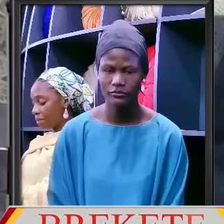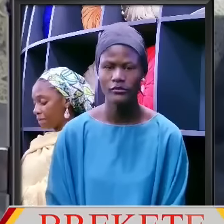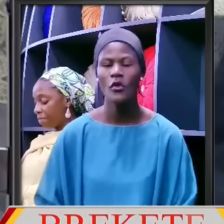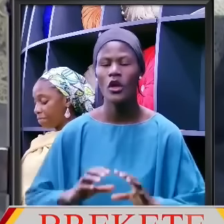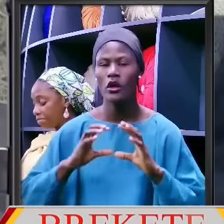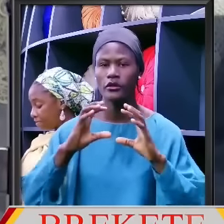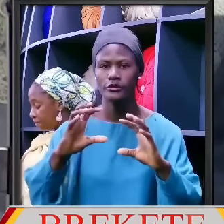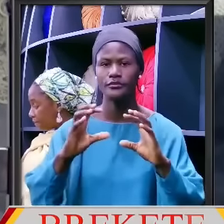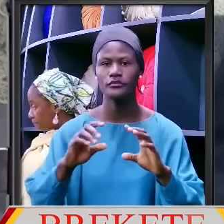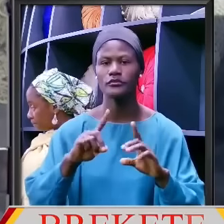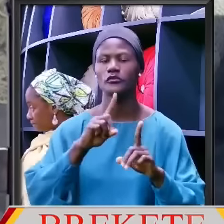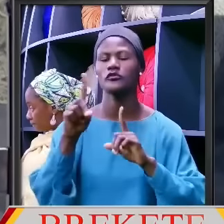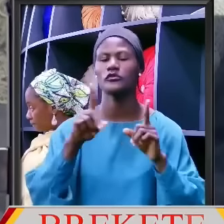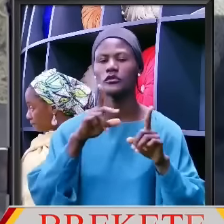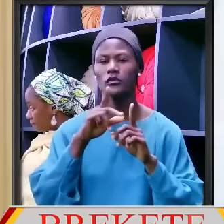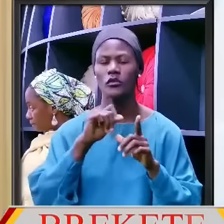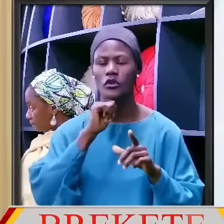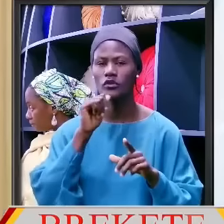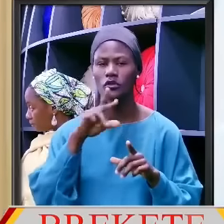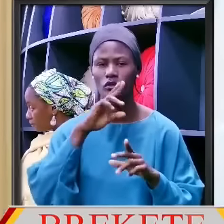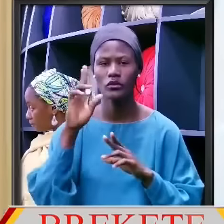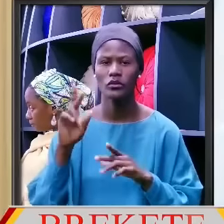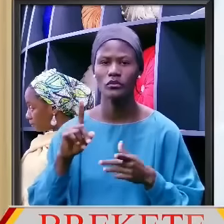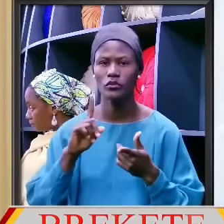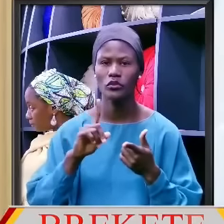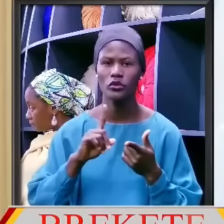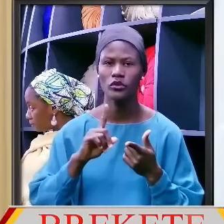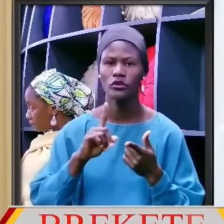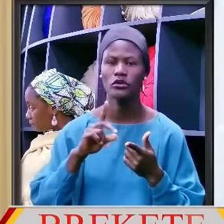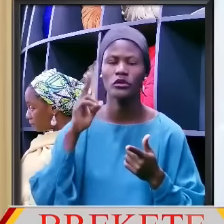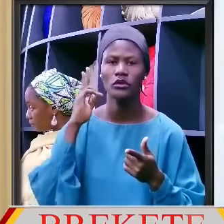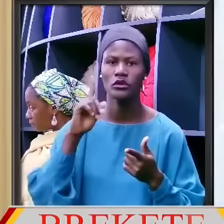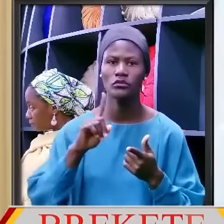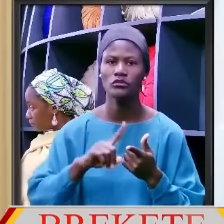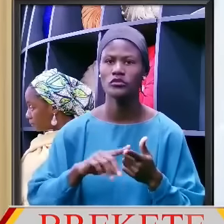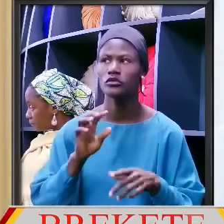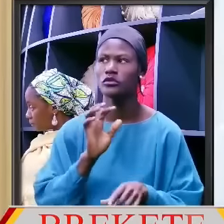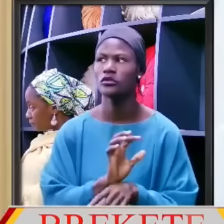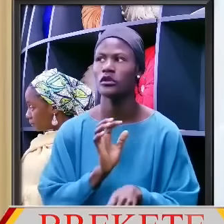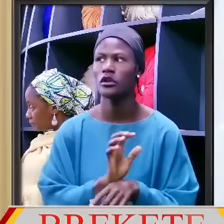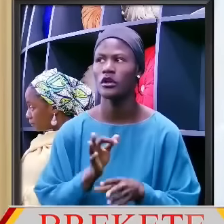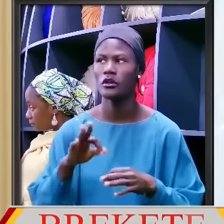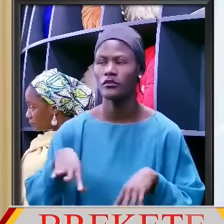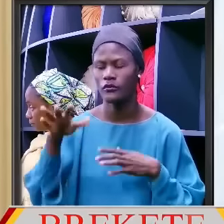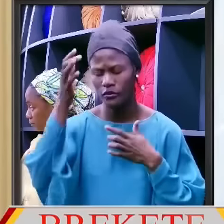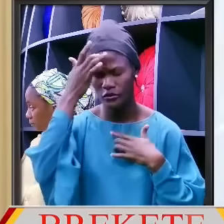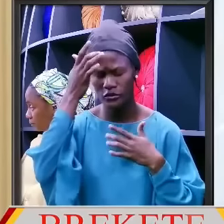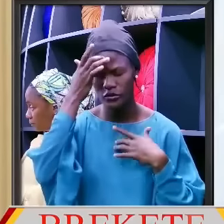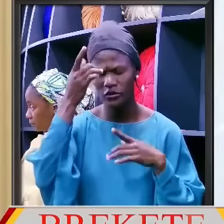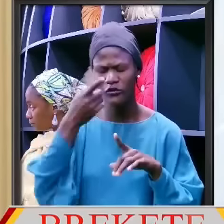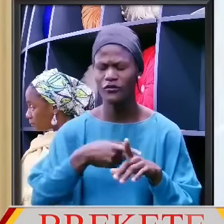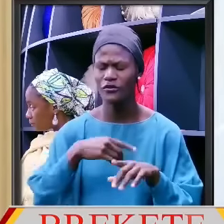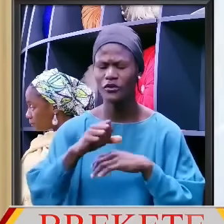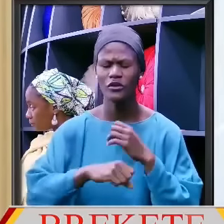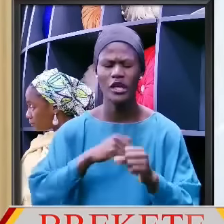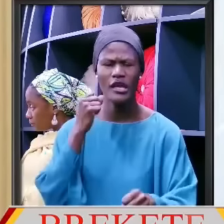So continue. You not report to the church? I did not go to the church because I fall sick for